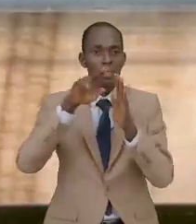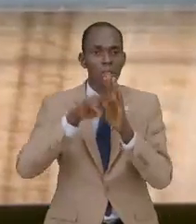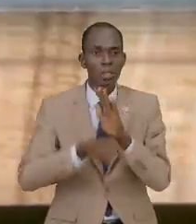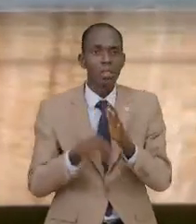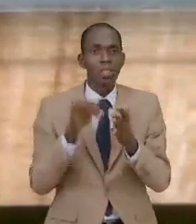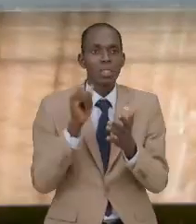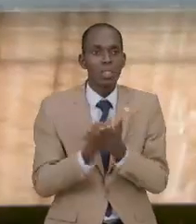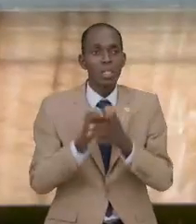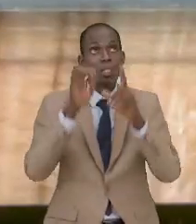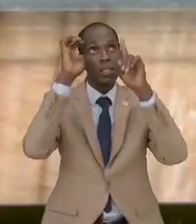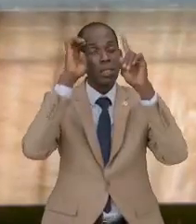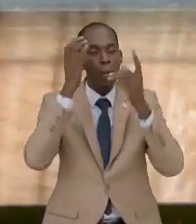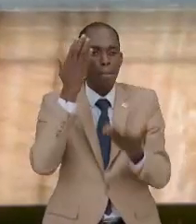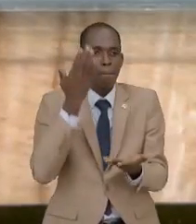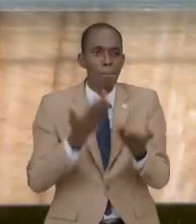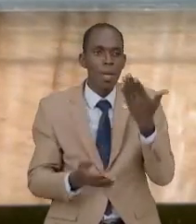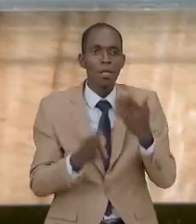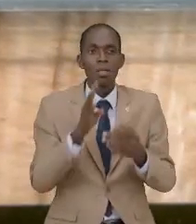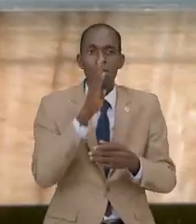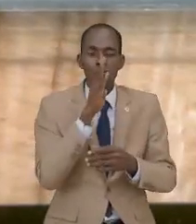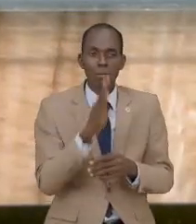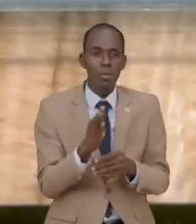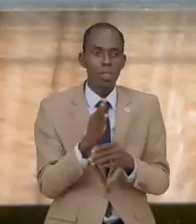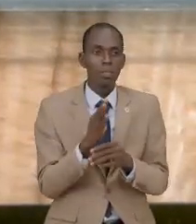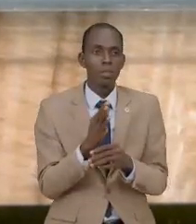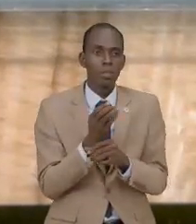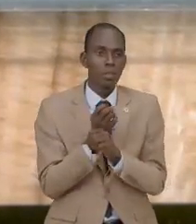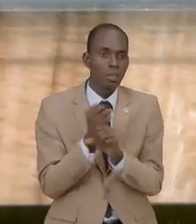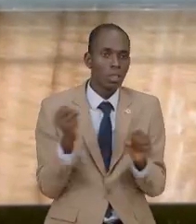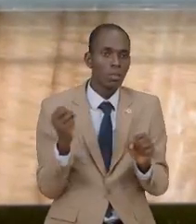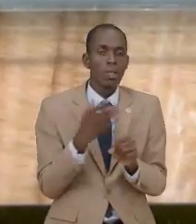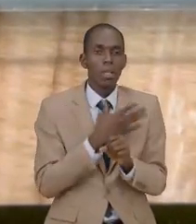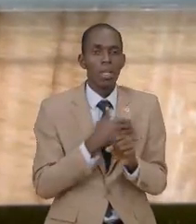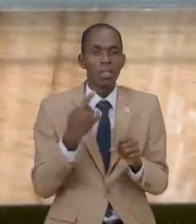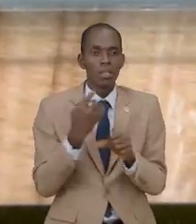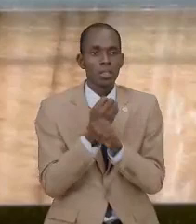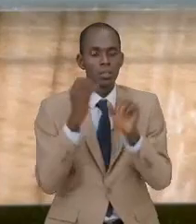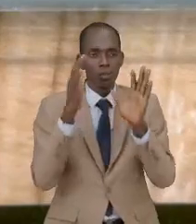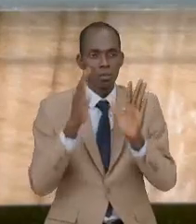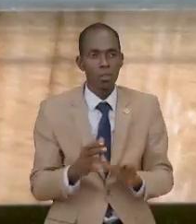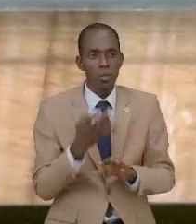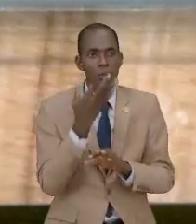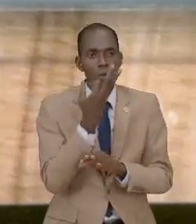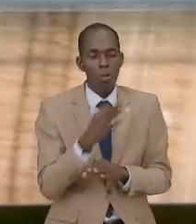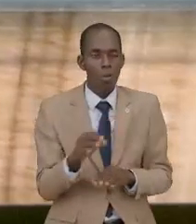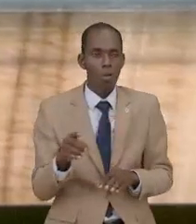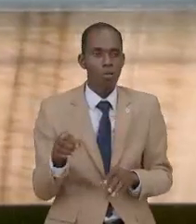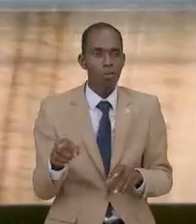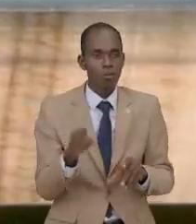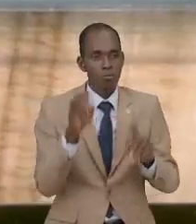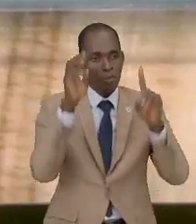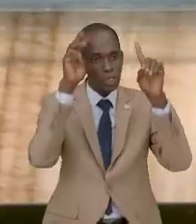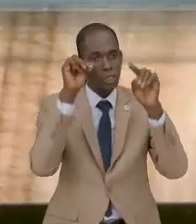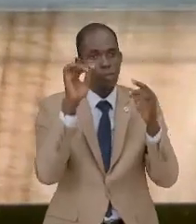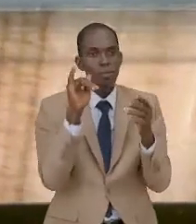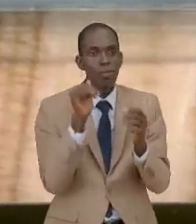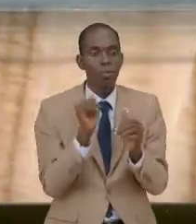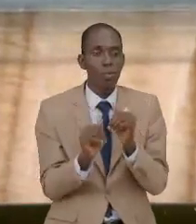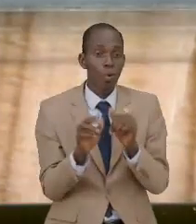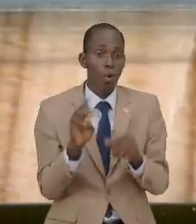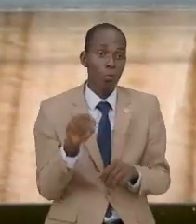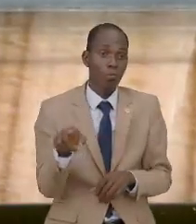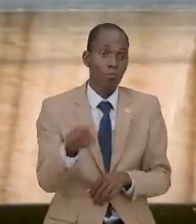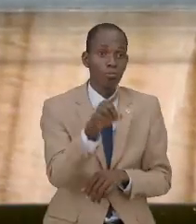He might be just and the justifier of him which